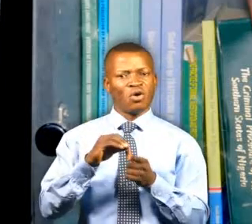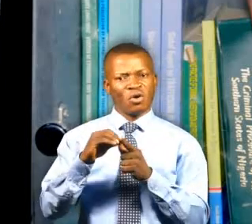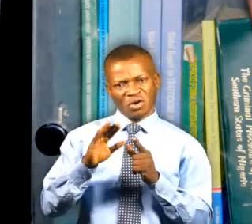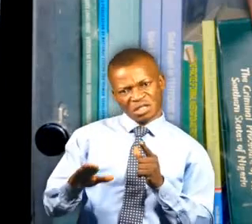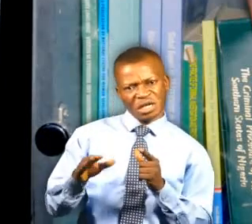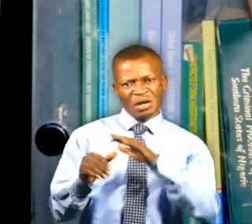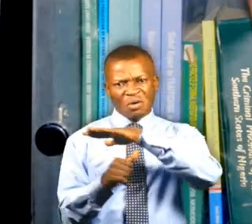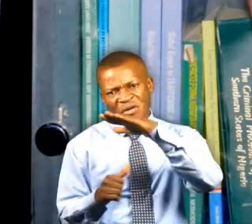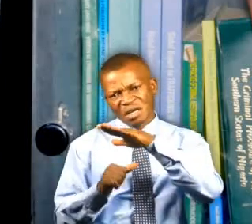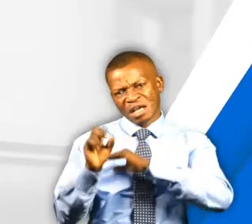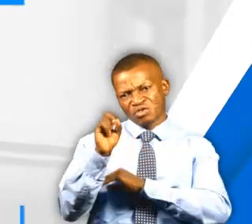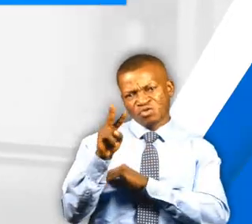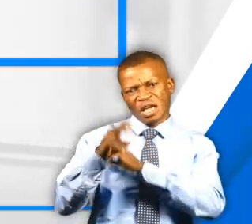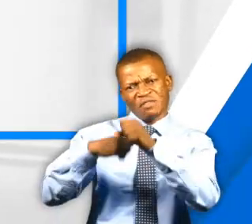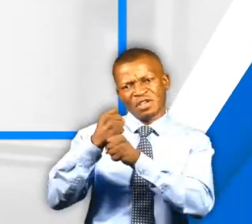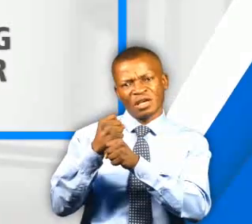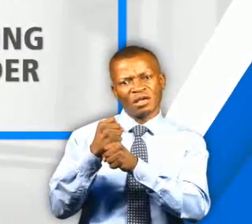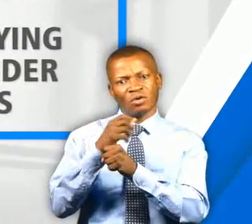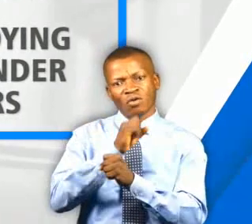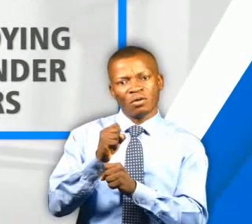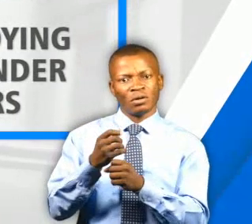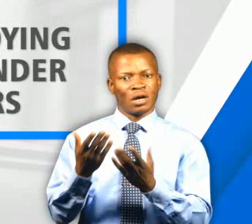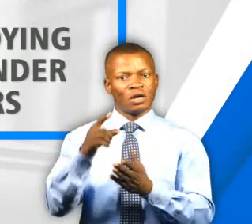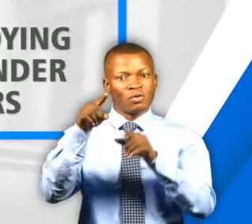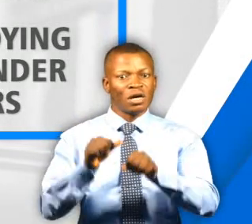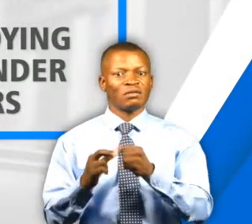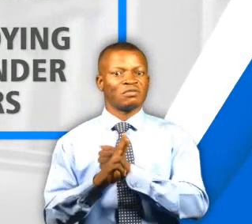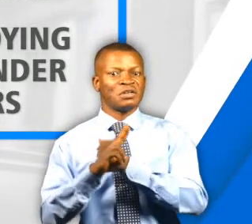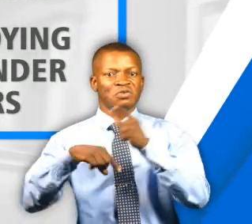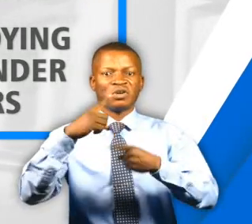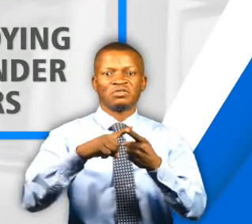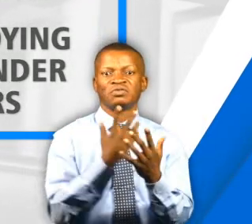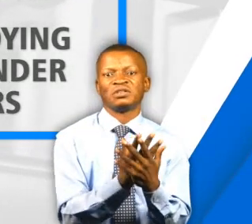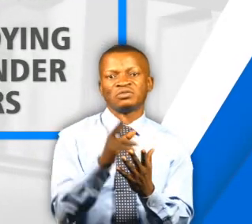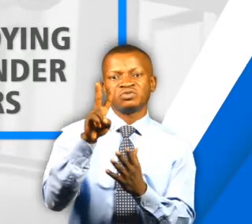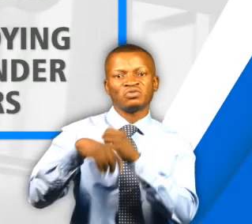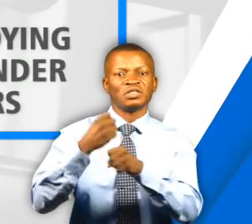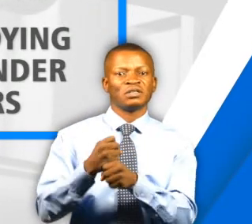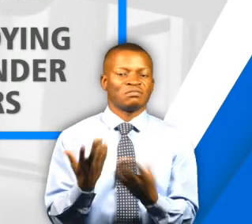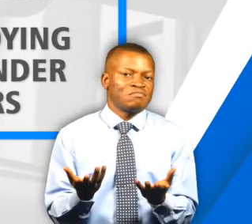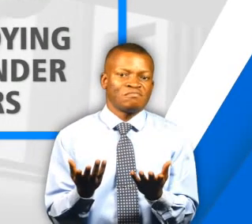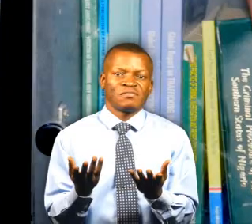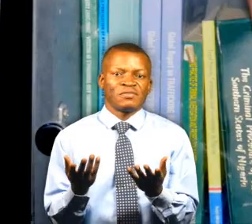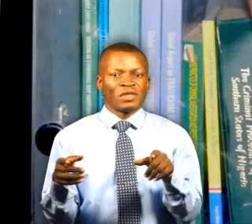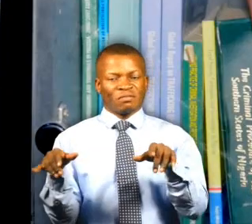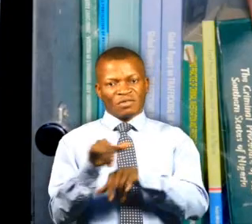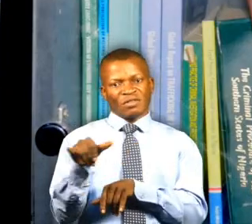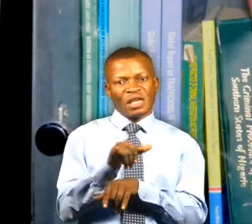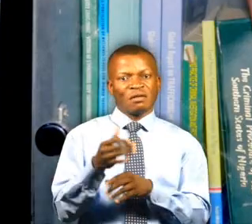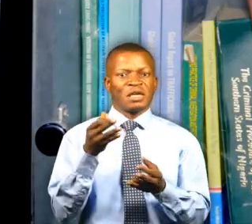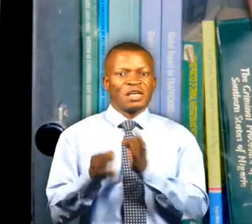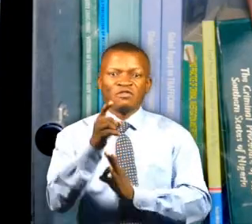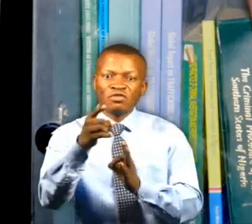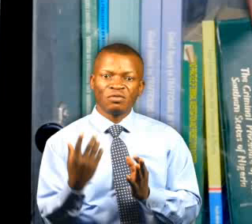a child under 12 years old, that is another offense. You risk going to jail for 2 years.